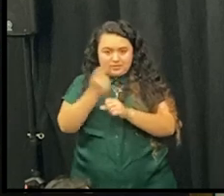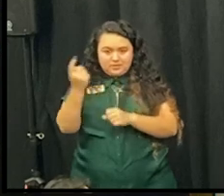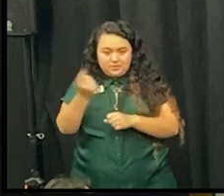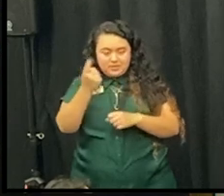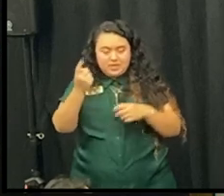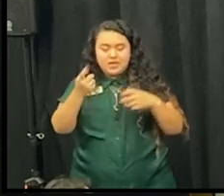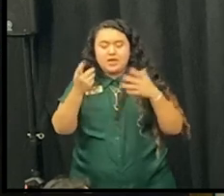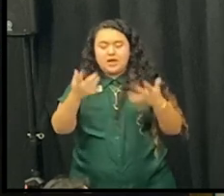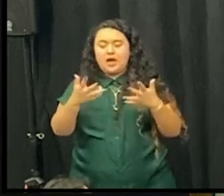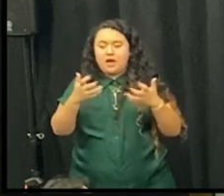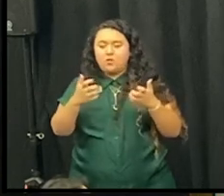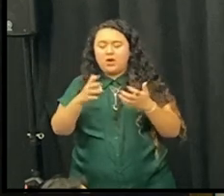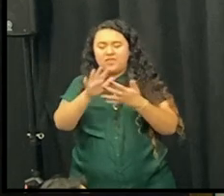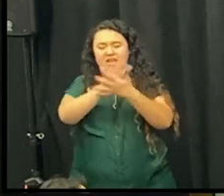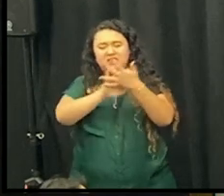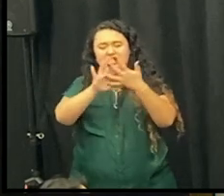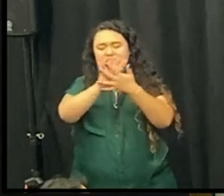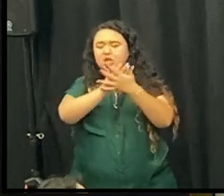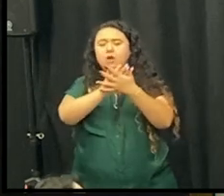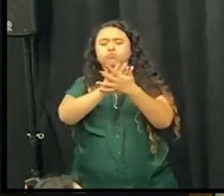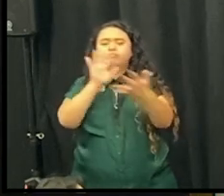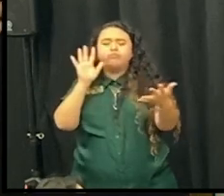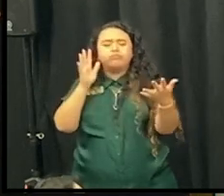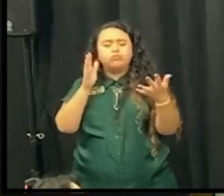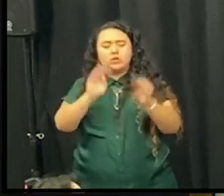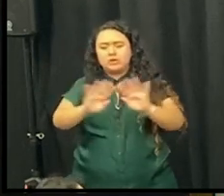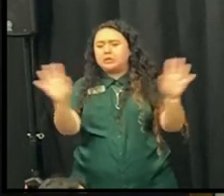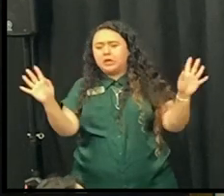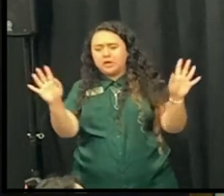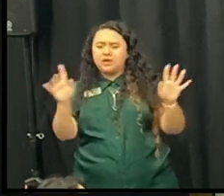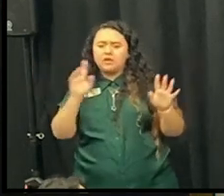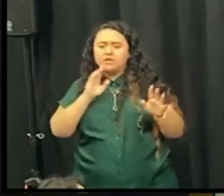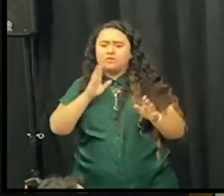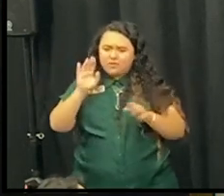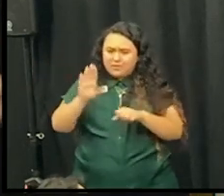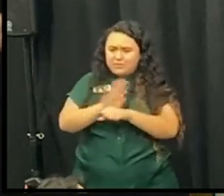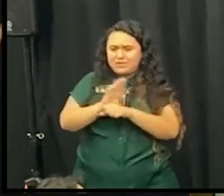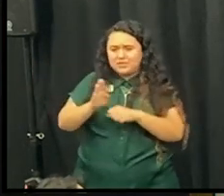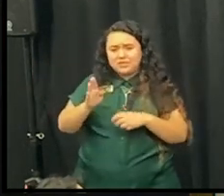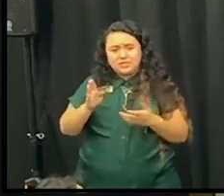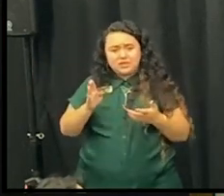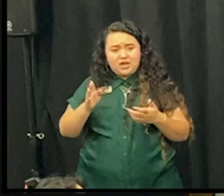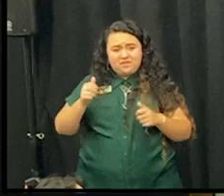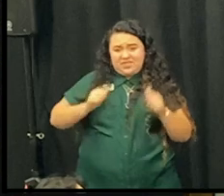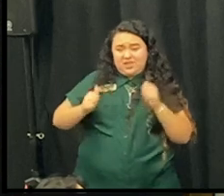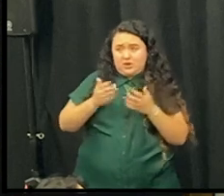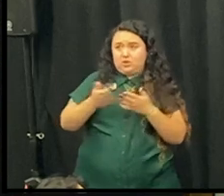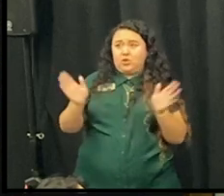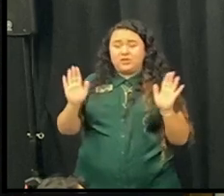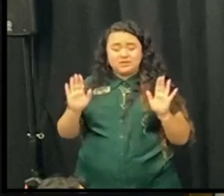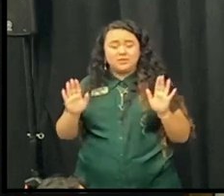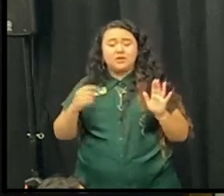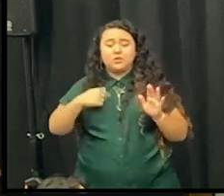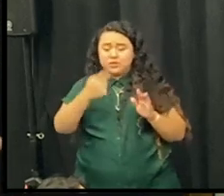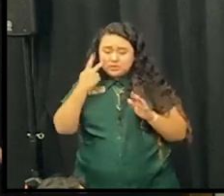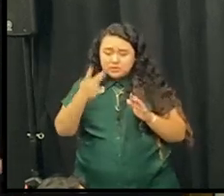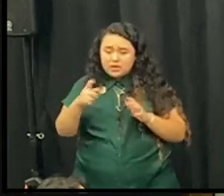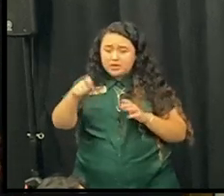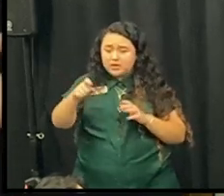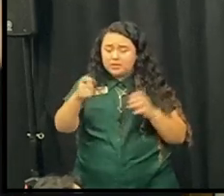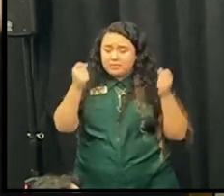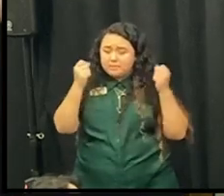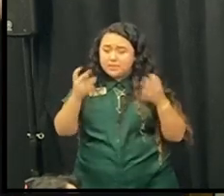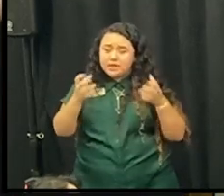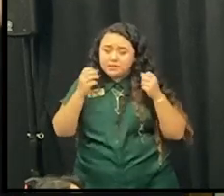to demystify the business of Broadway and the business of theater as a whole. So really, we saw a need. There's been so